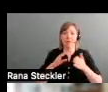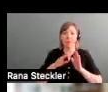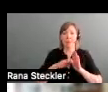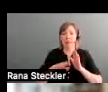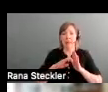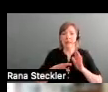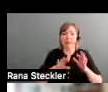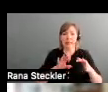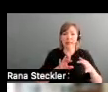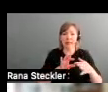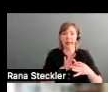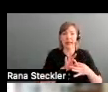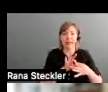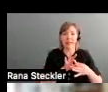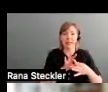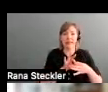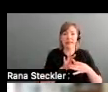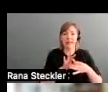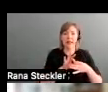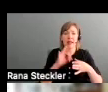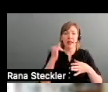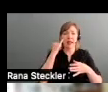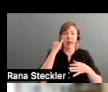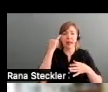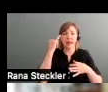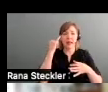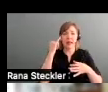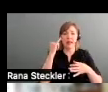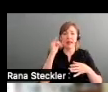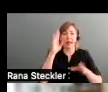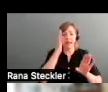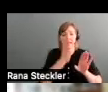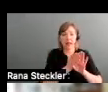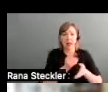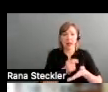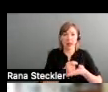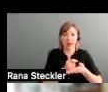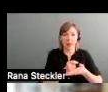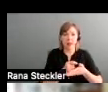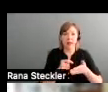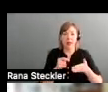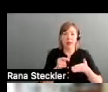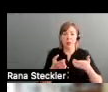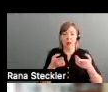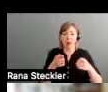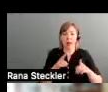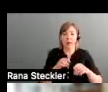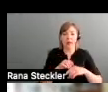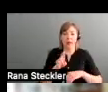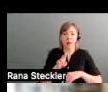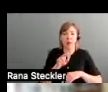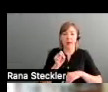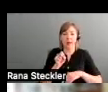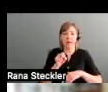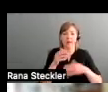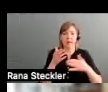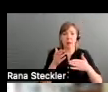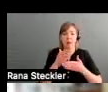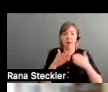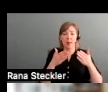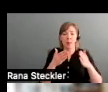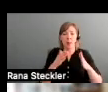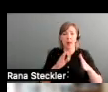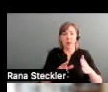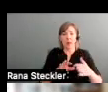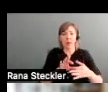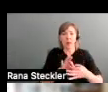basically connecting this idea of institutional psychotherapy to what happened in the US. So in some ways to connect